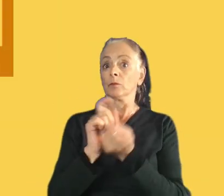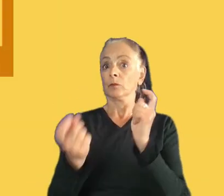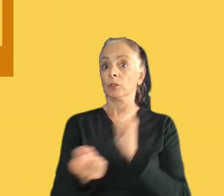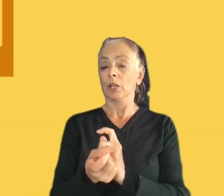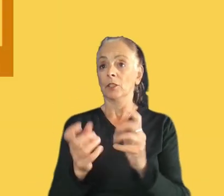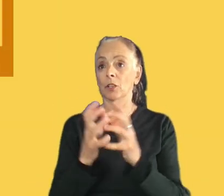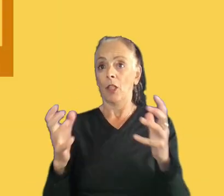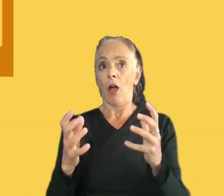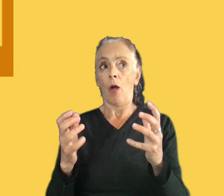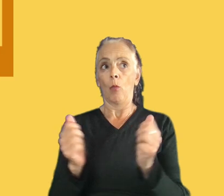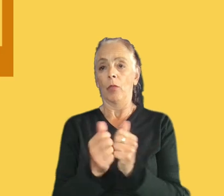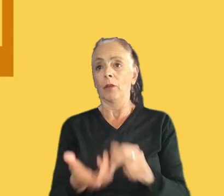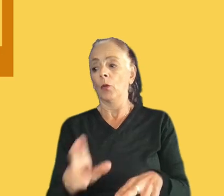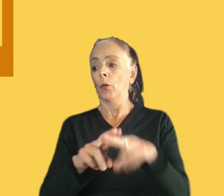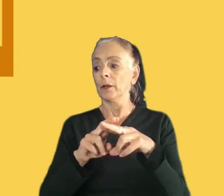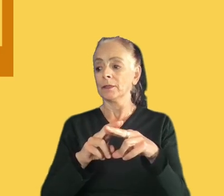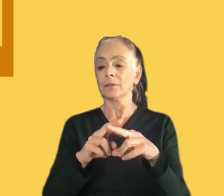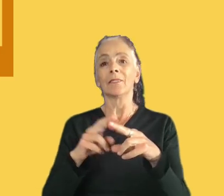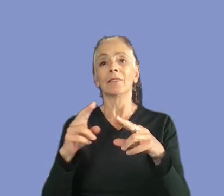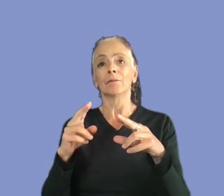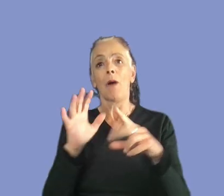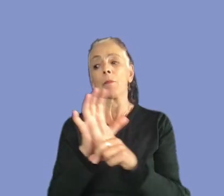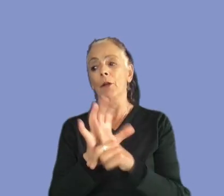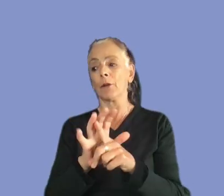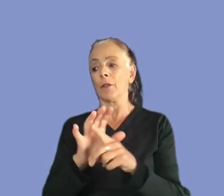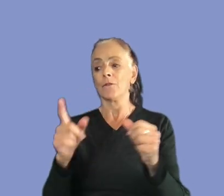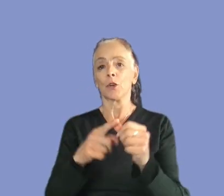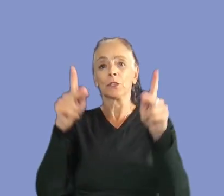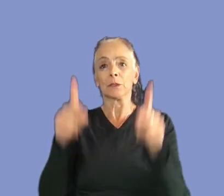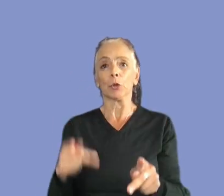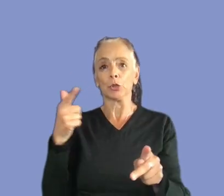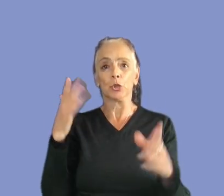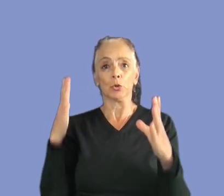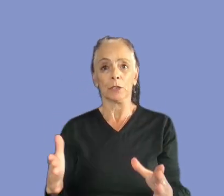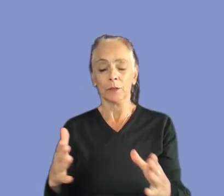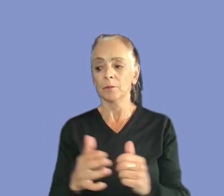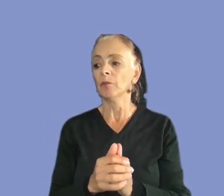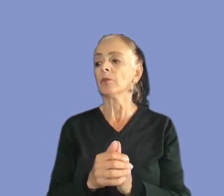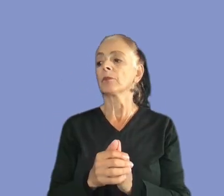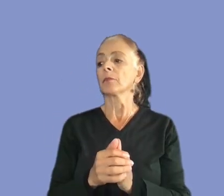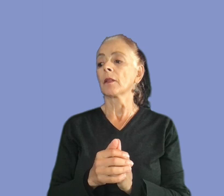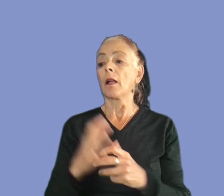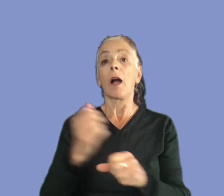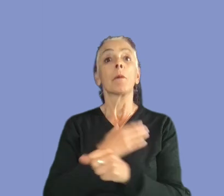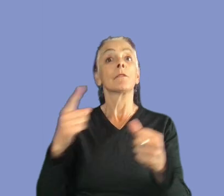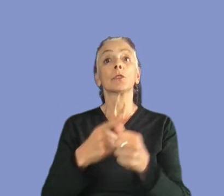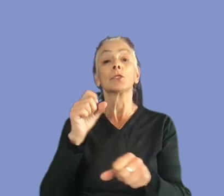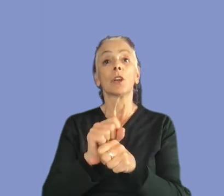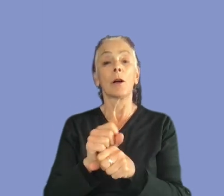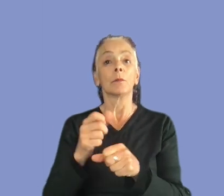with the rise in popularity of the first-person shooter. In 2007, I landed my first job in the game